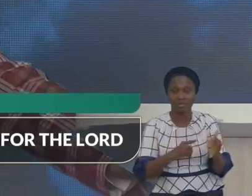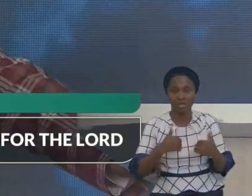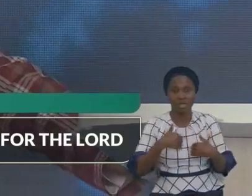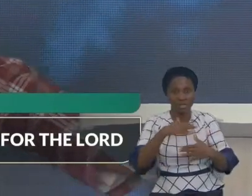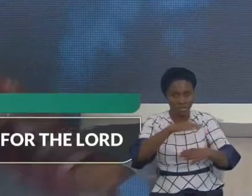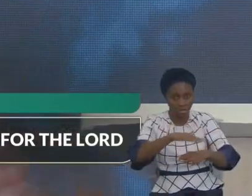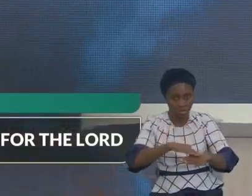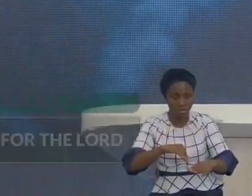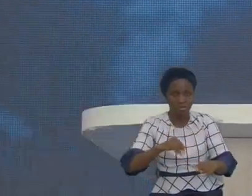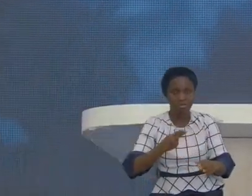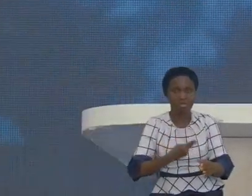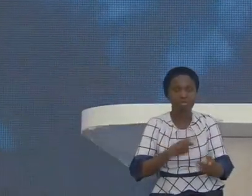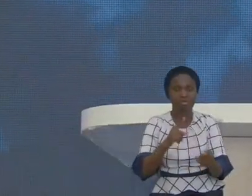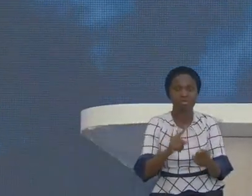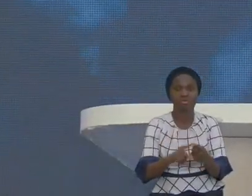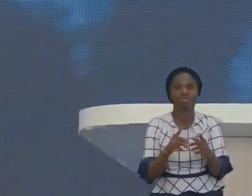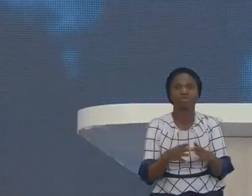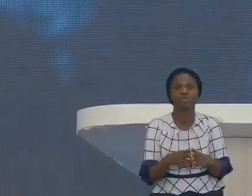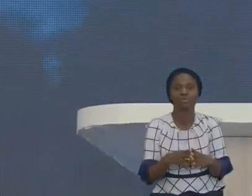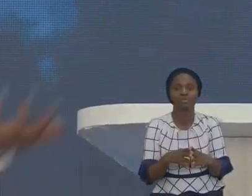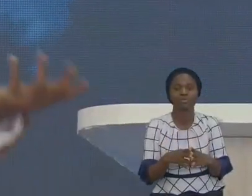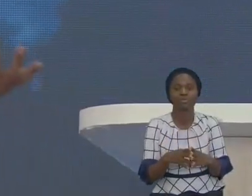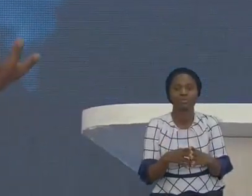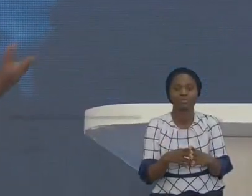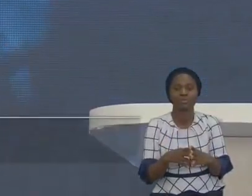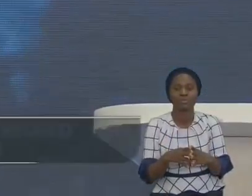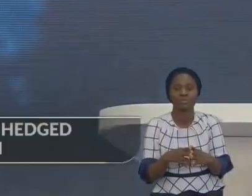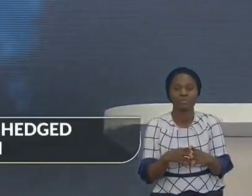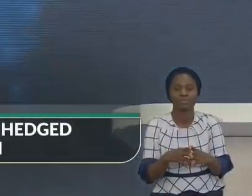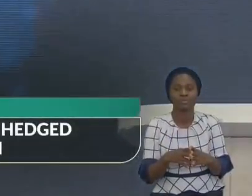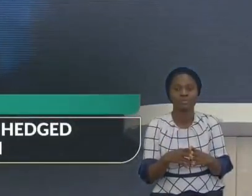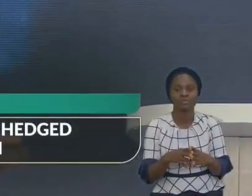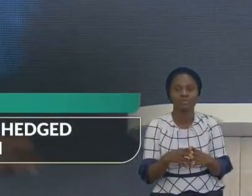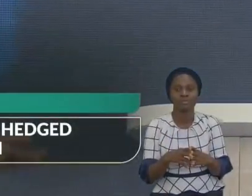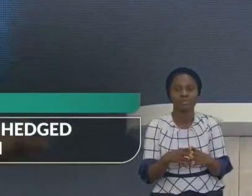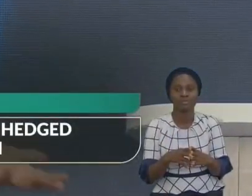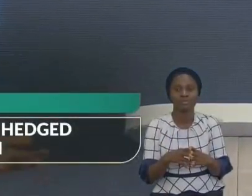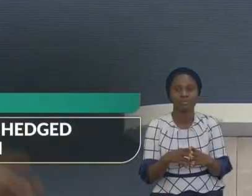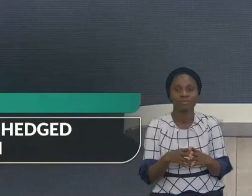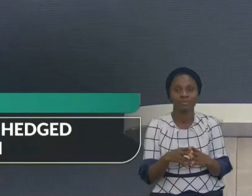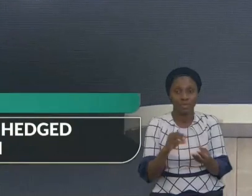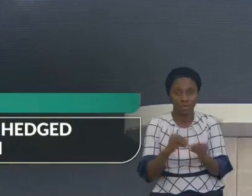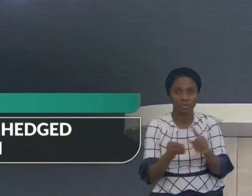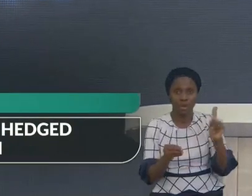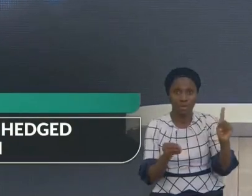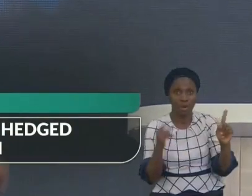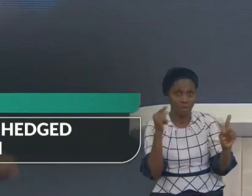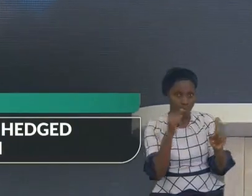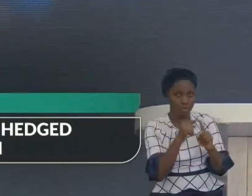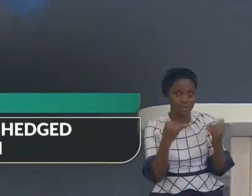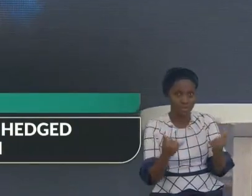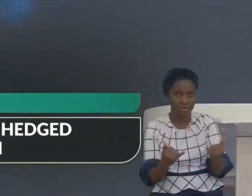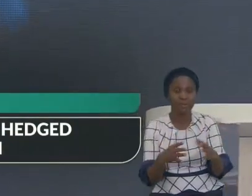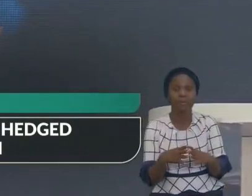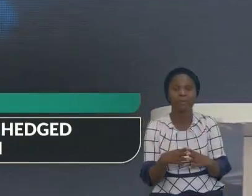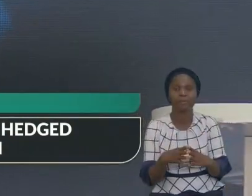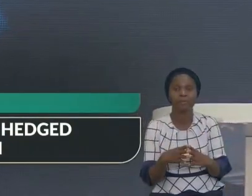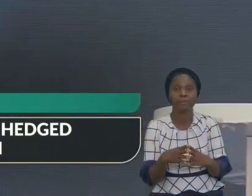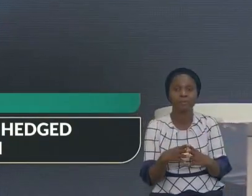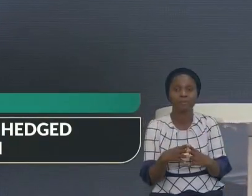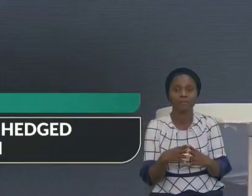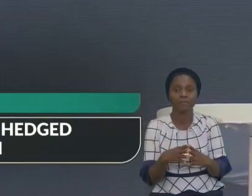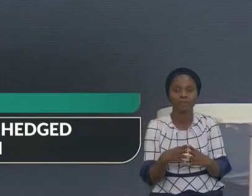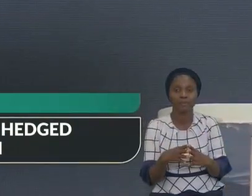We're looking at number one here. Number one is dissatisfaction with the